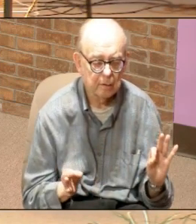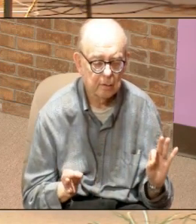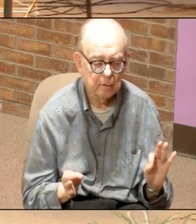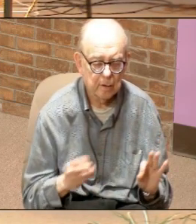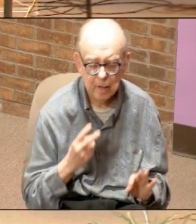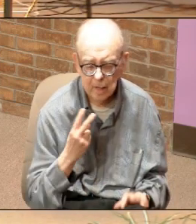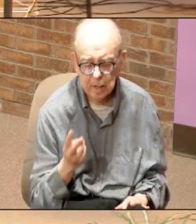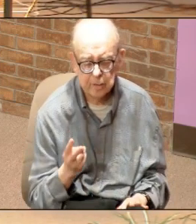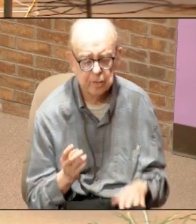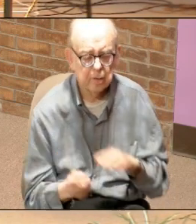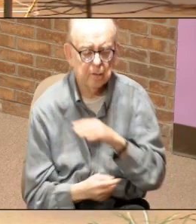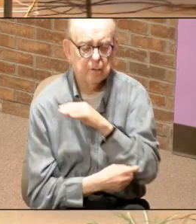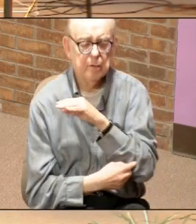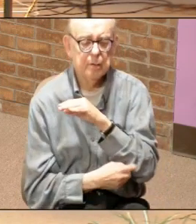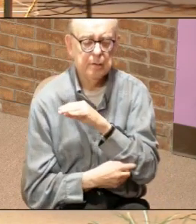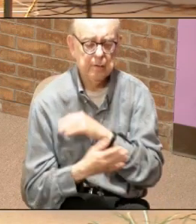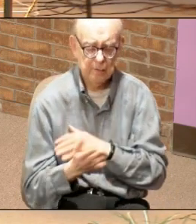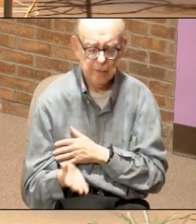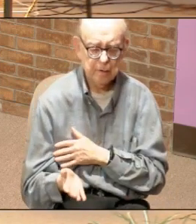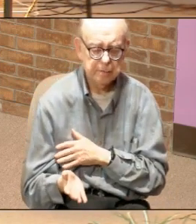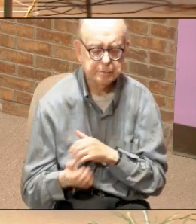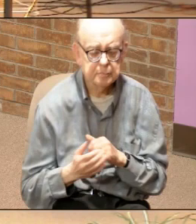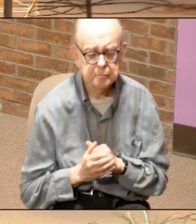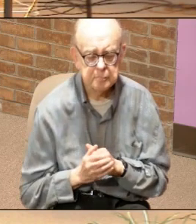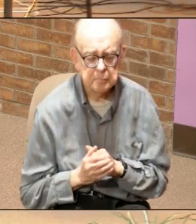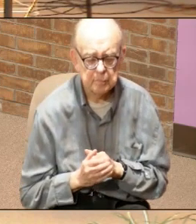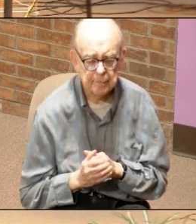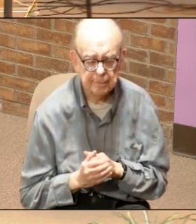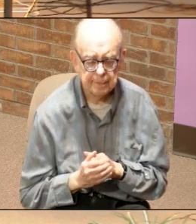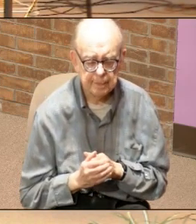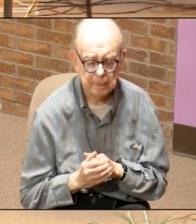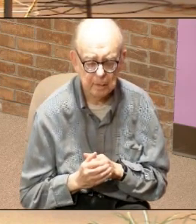We saw the temptations that were there.